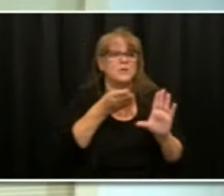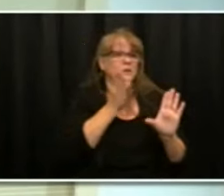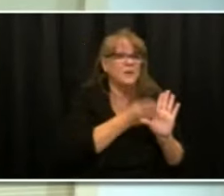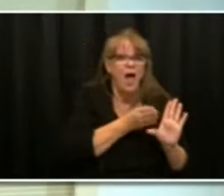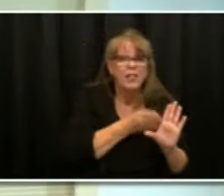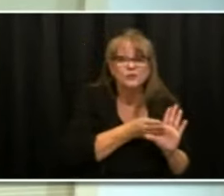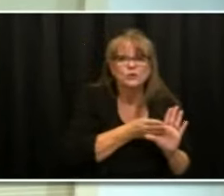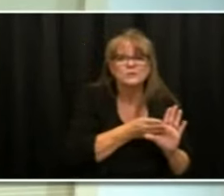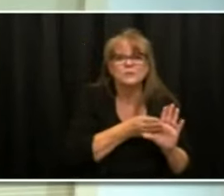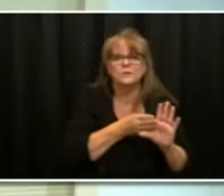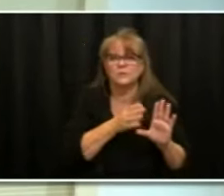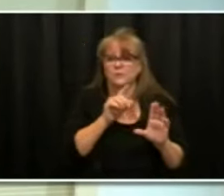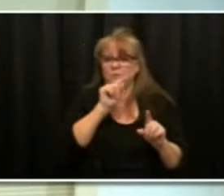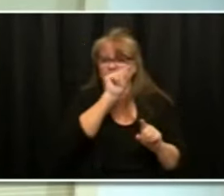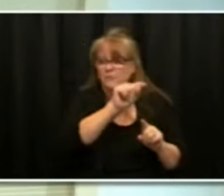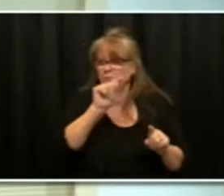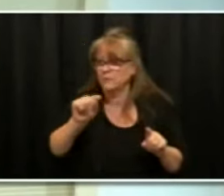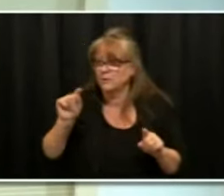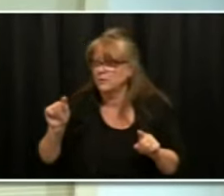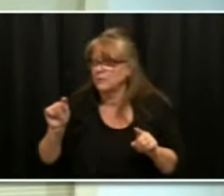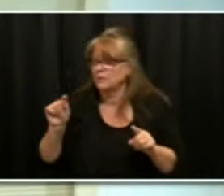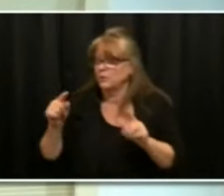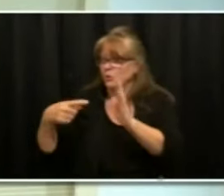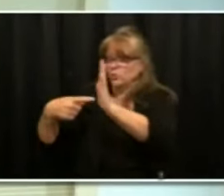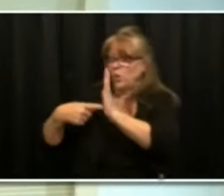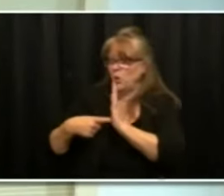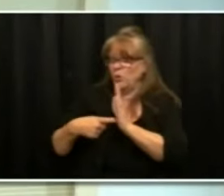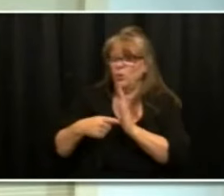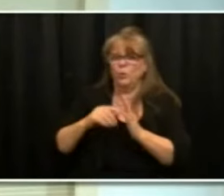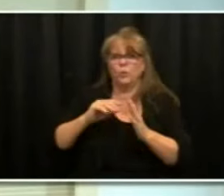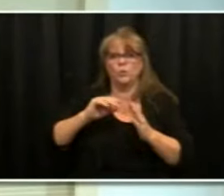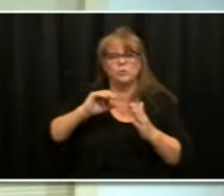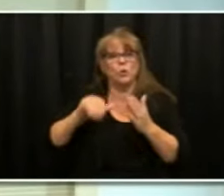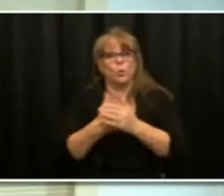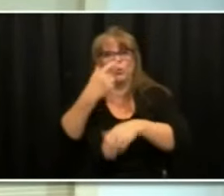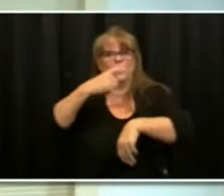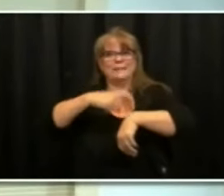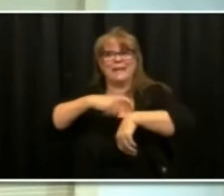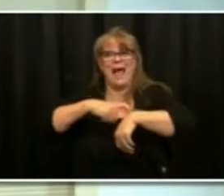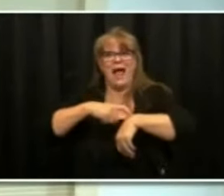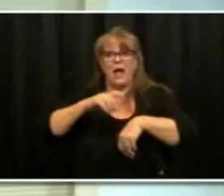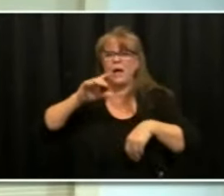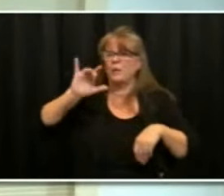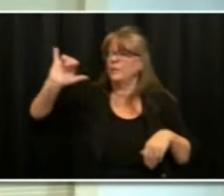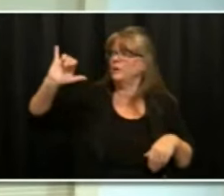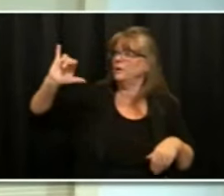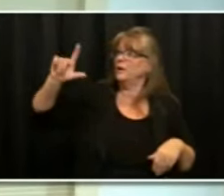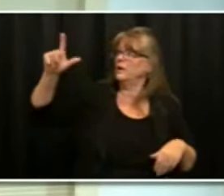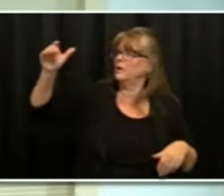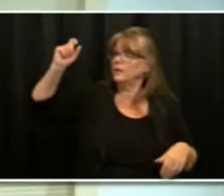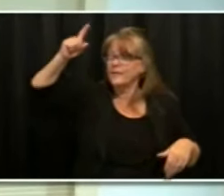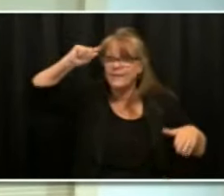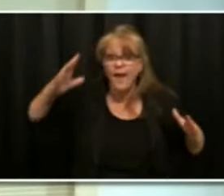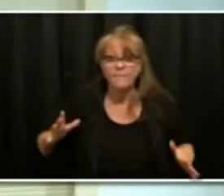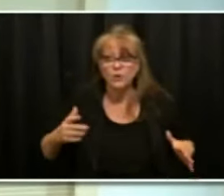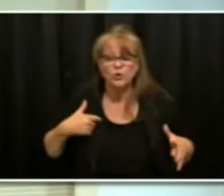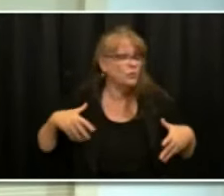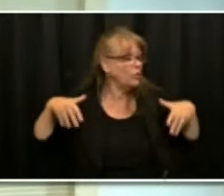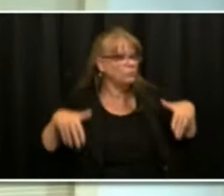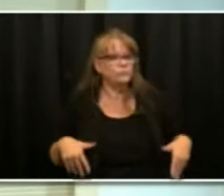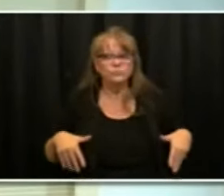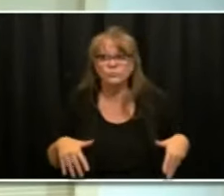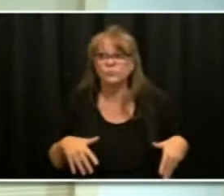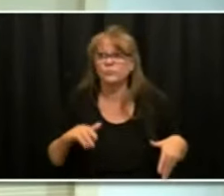and it's a new area for any governor. I think governors are more accustomed to operating